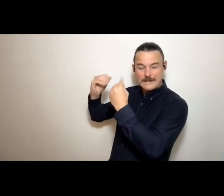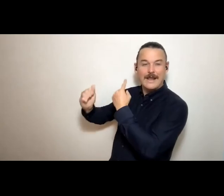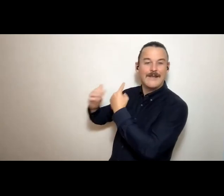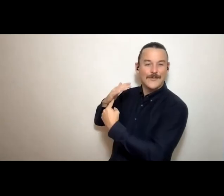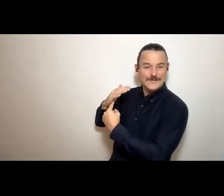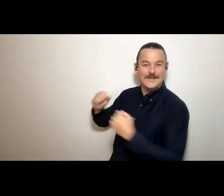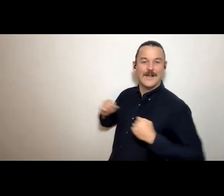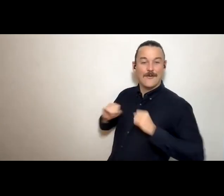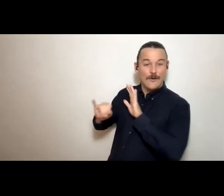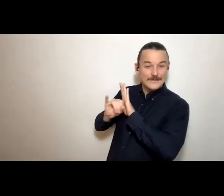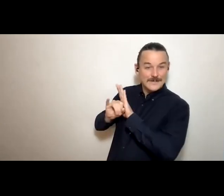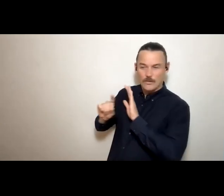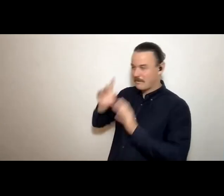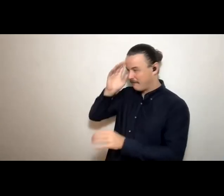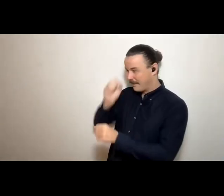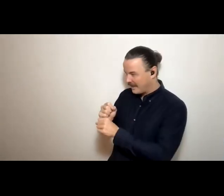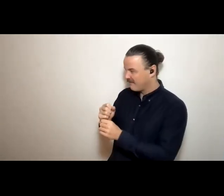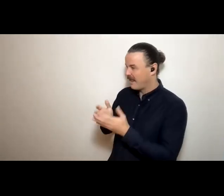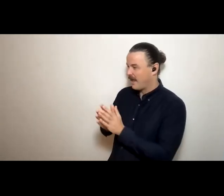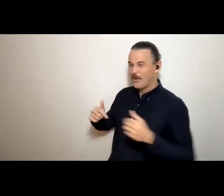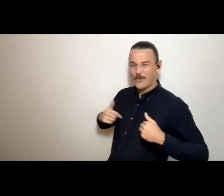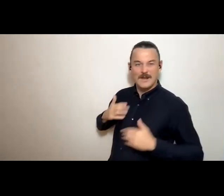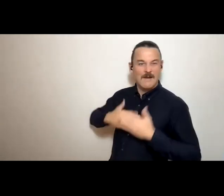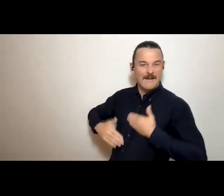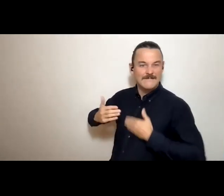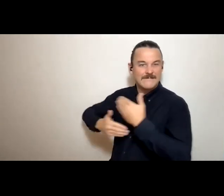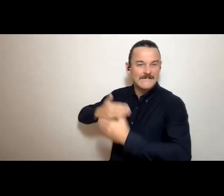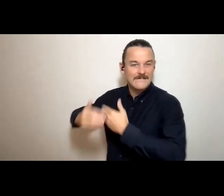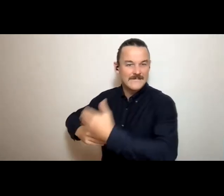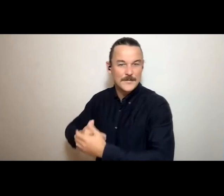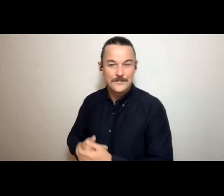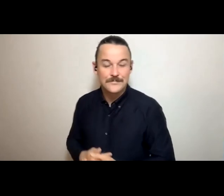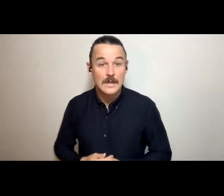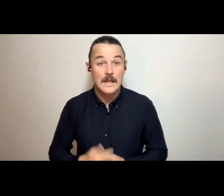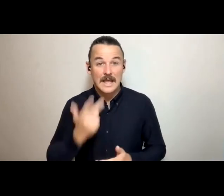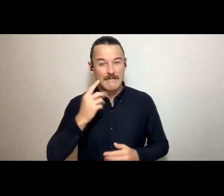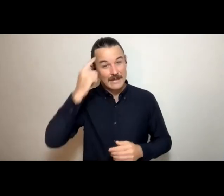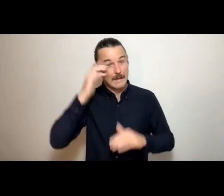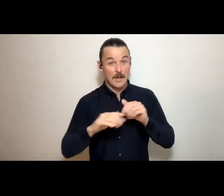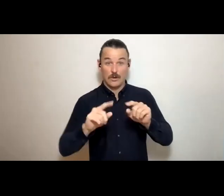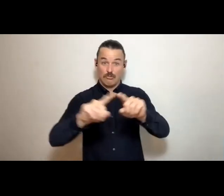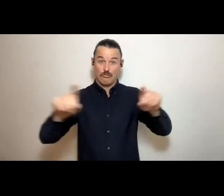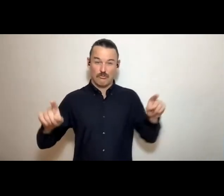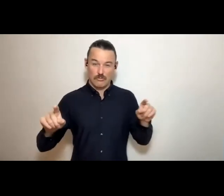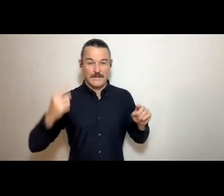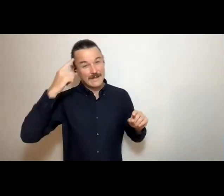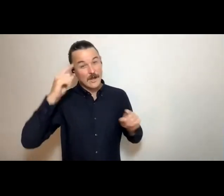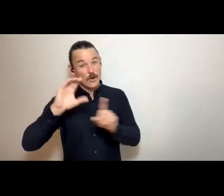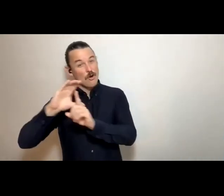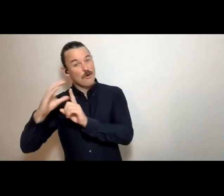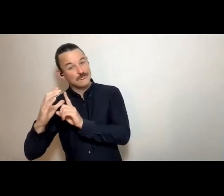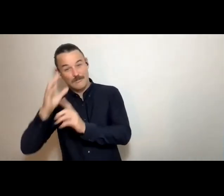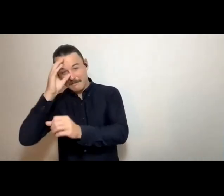and ways of being and doing. If we again apply this to you, what role has any cultural identity, belief